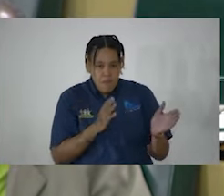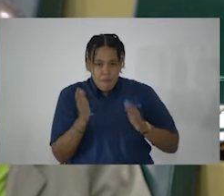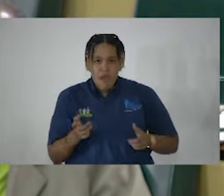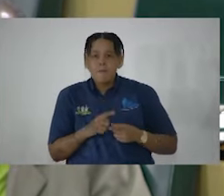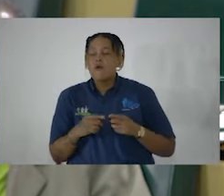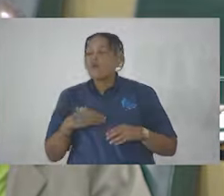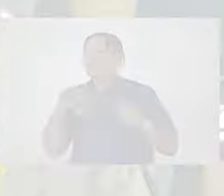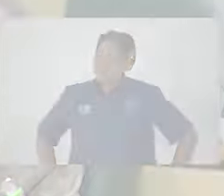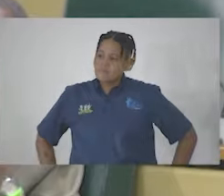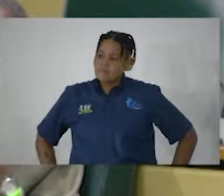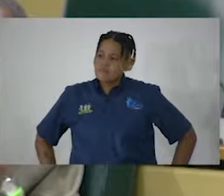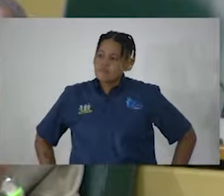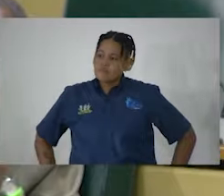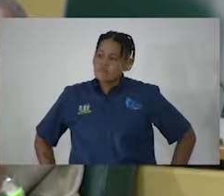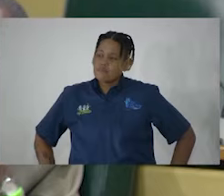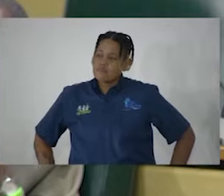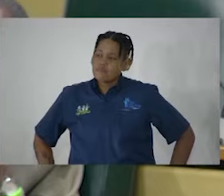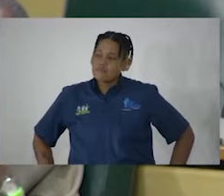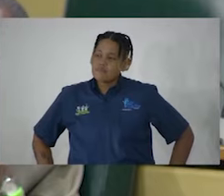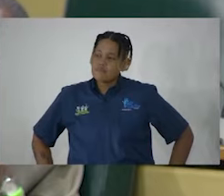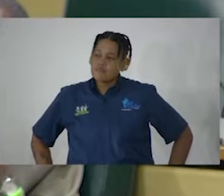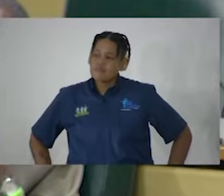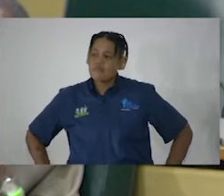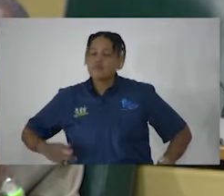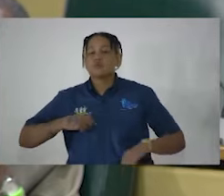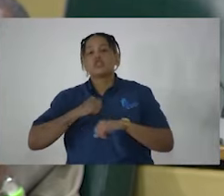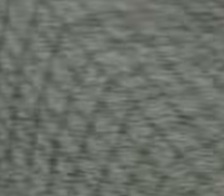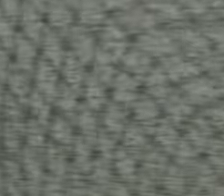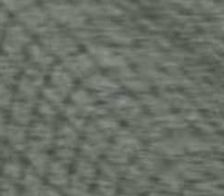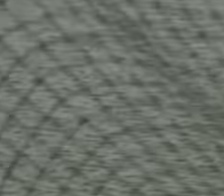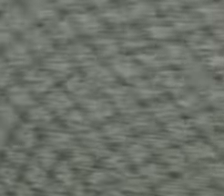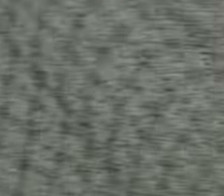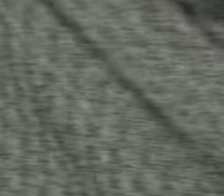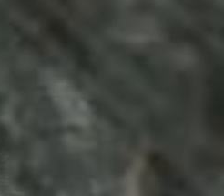free seeds. We are securing the future of fisheries.